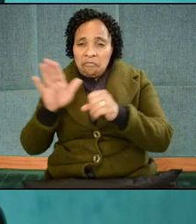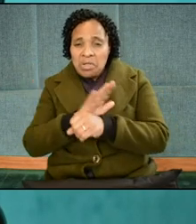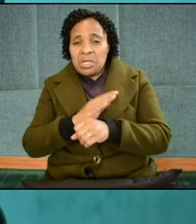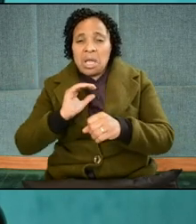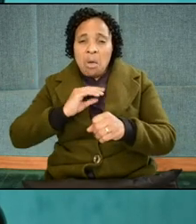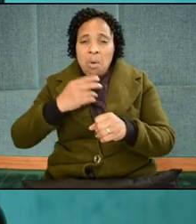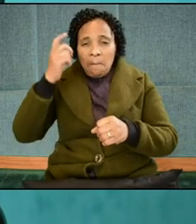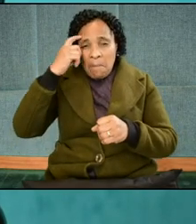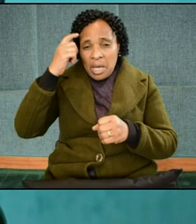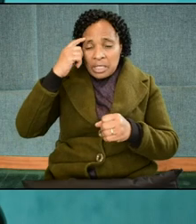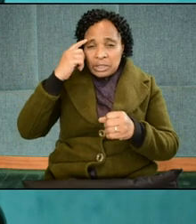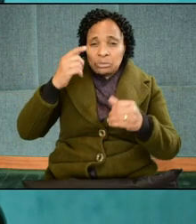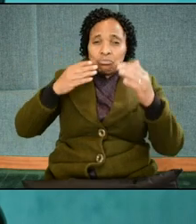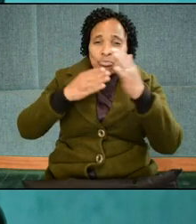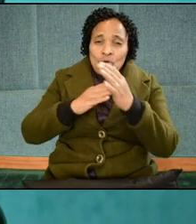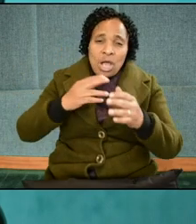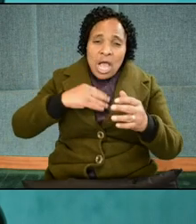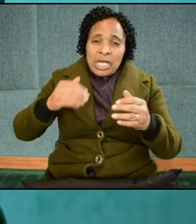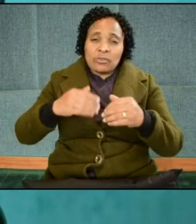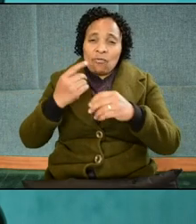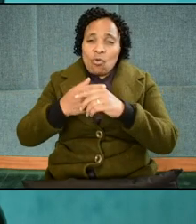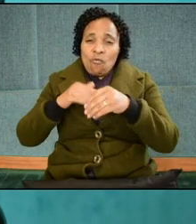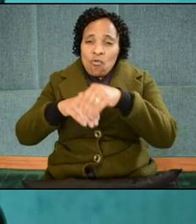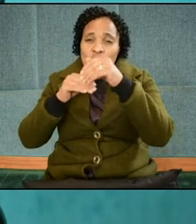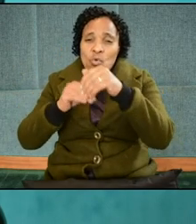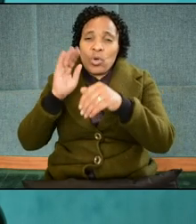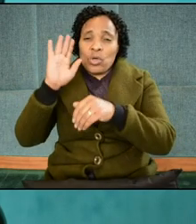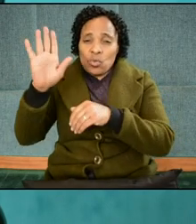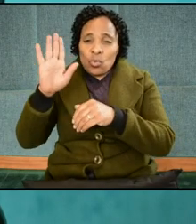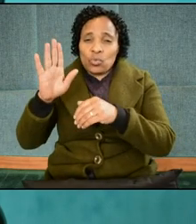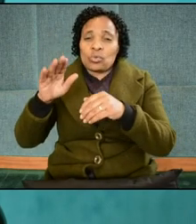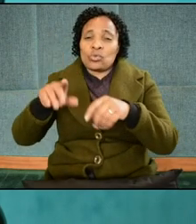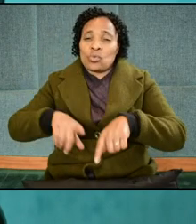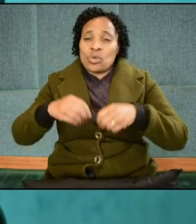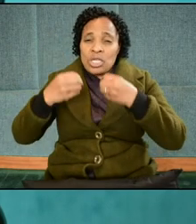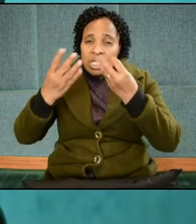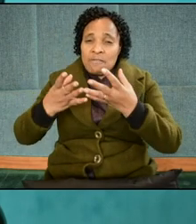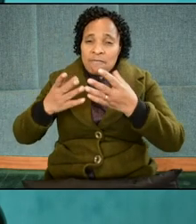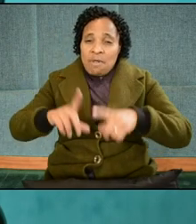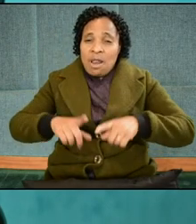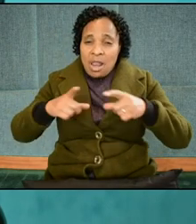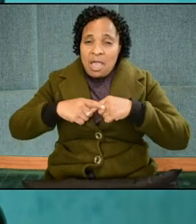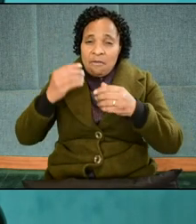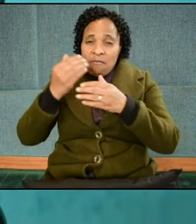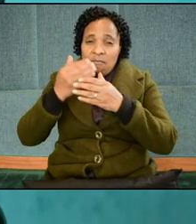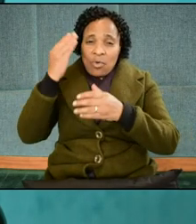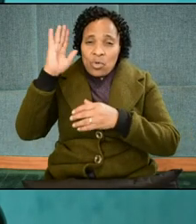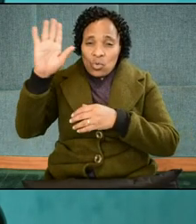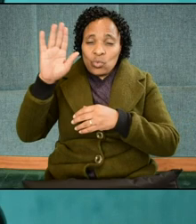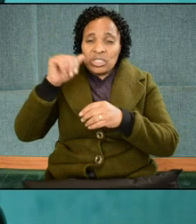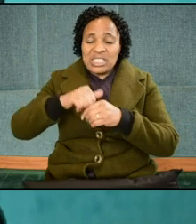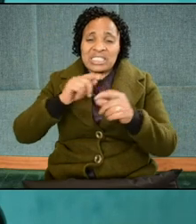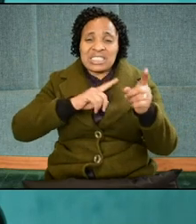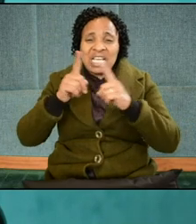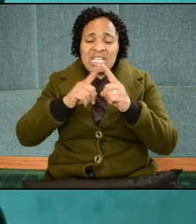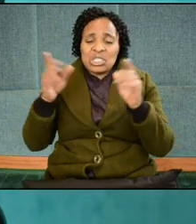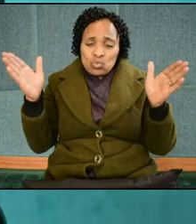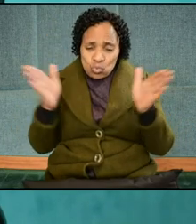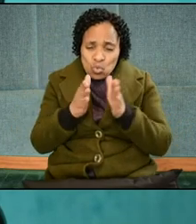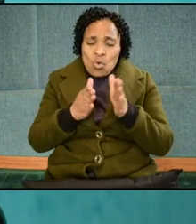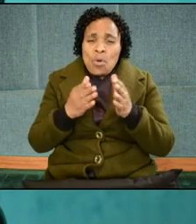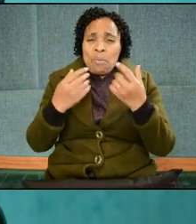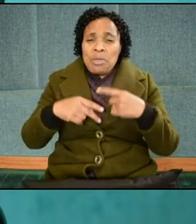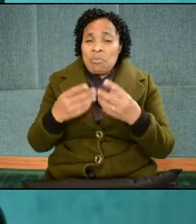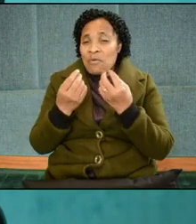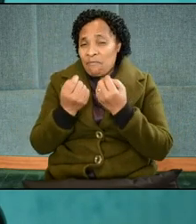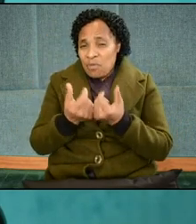us back from following you and giving our lives fully. Lord, this journey, you said, is narrow and the people are